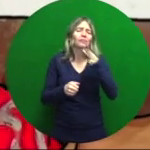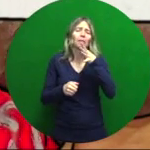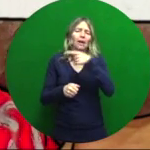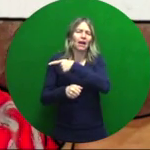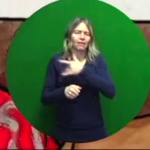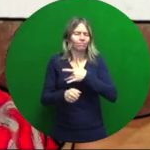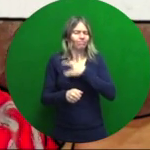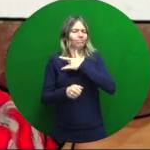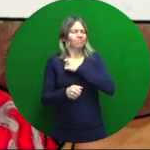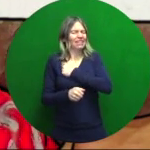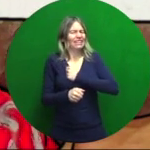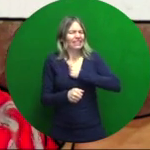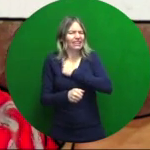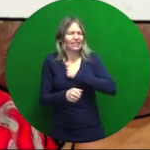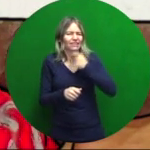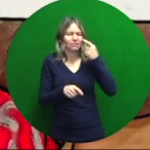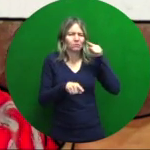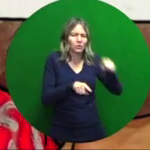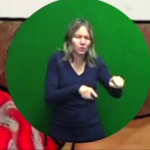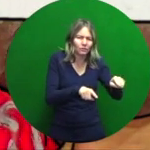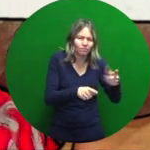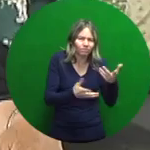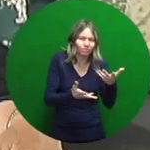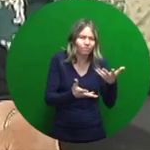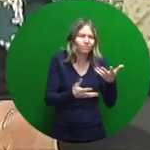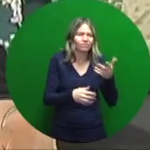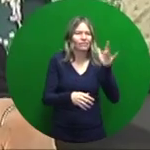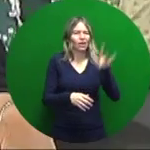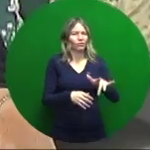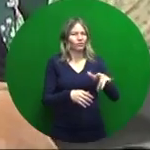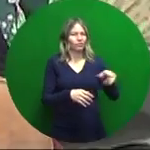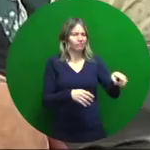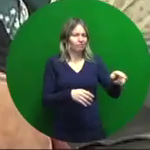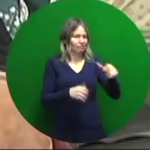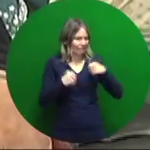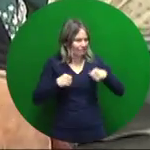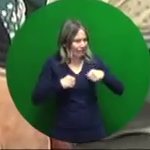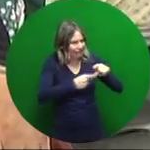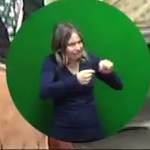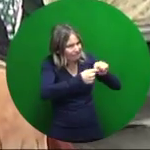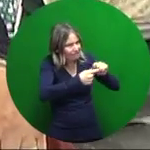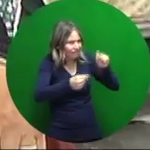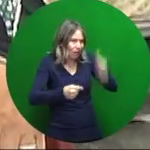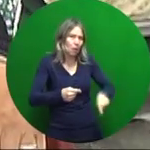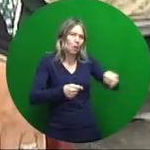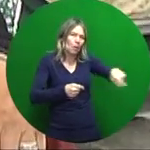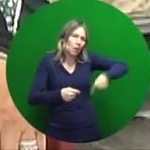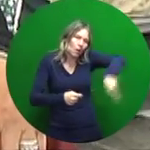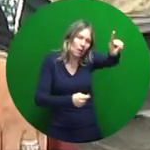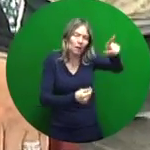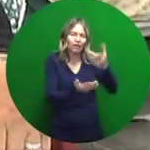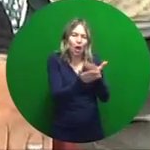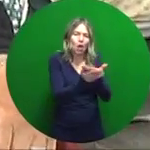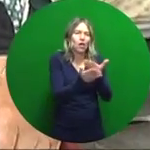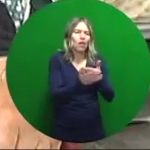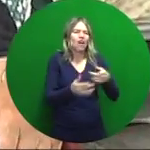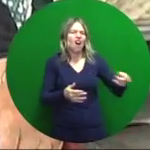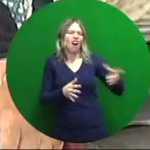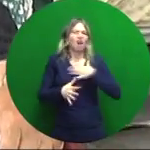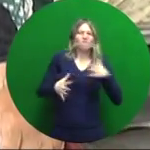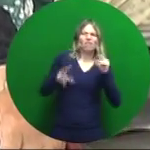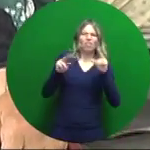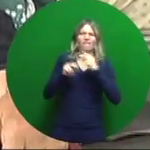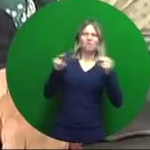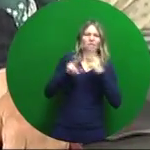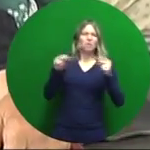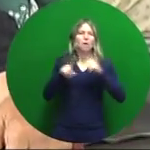she felt for him, because when she would try and tell him to go to school, he would not want